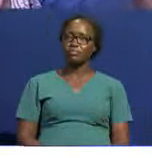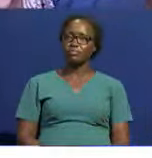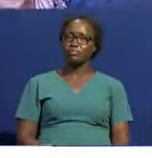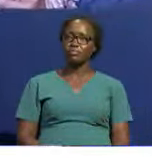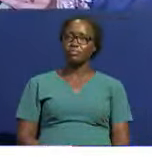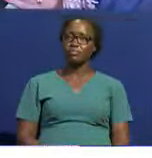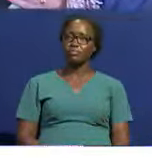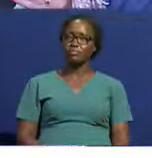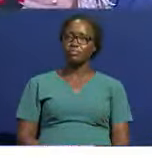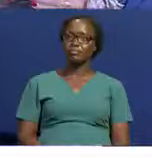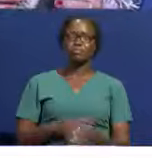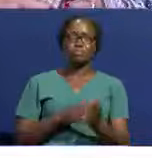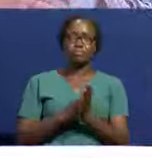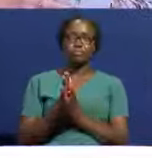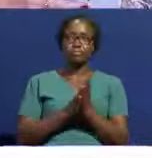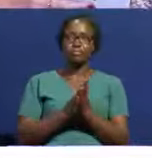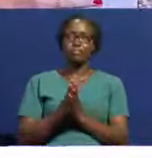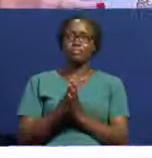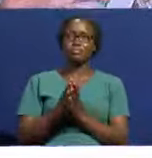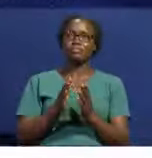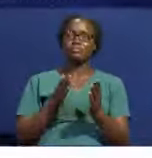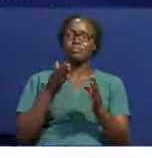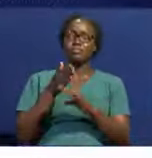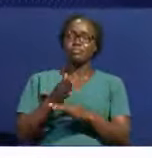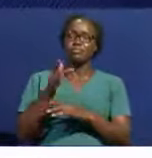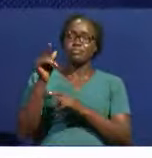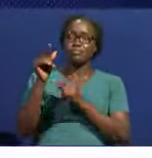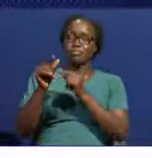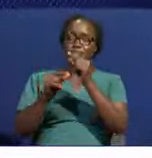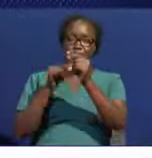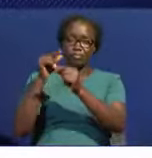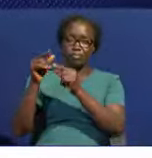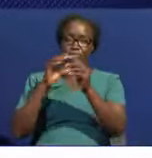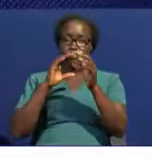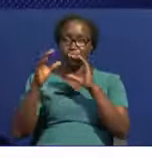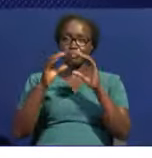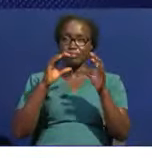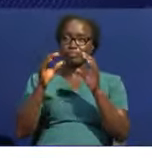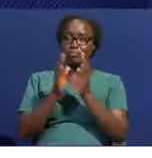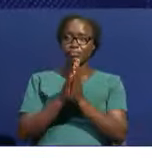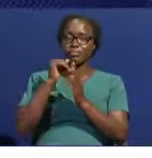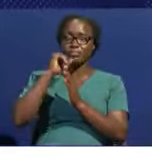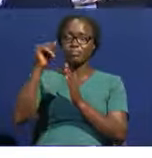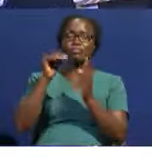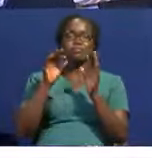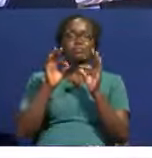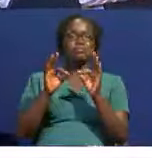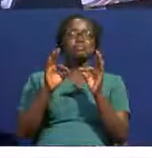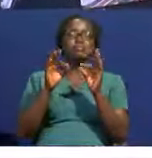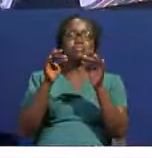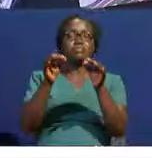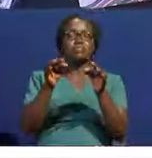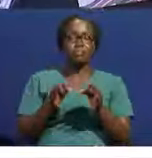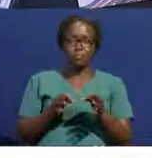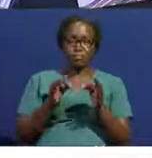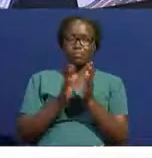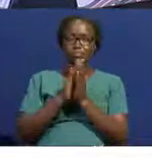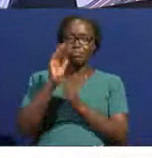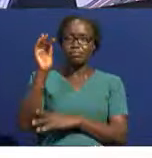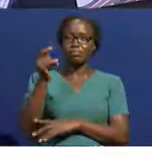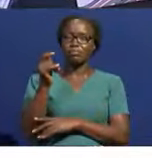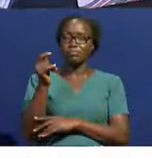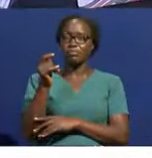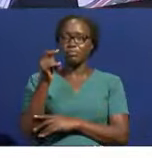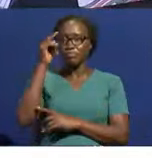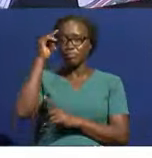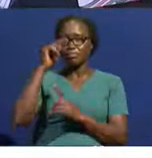The ambitious framework dubbed Transgenerational Conversations, the quest for political decency and accountability in Kenya, that is